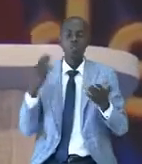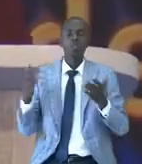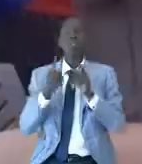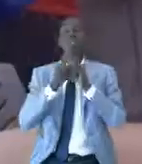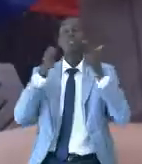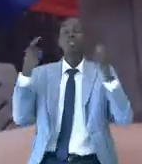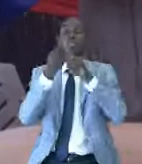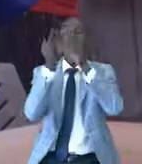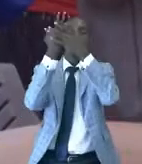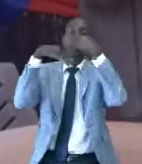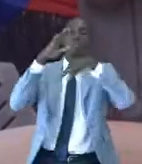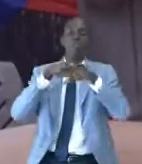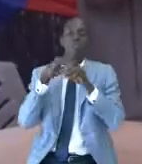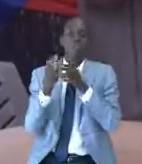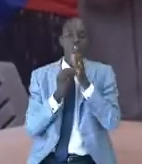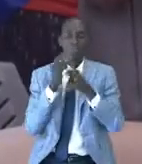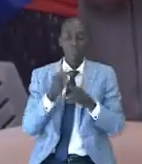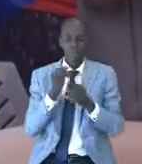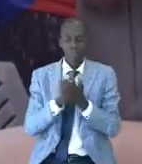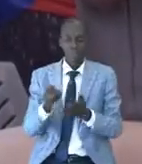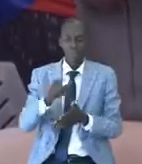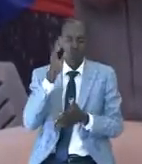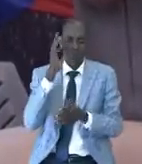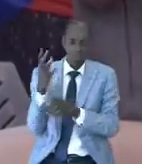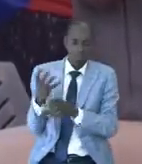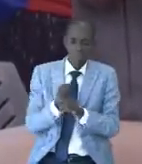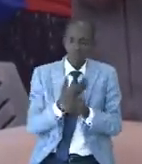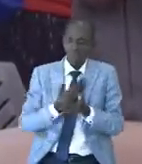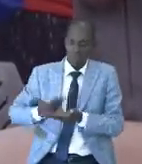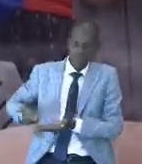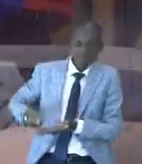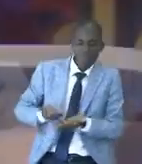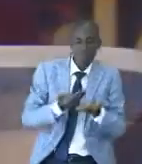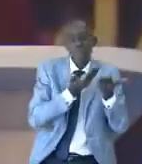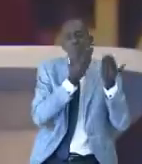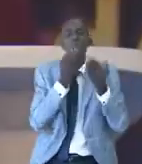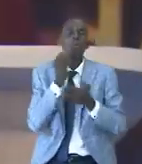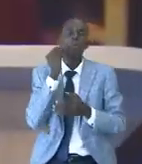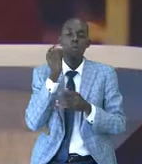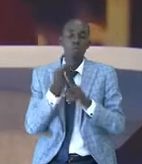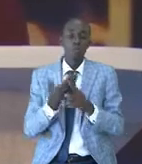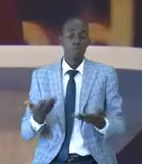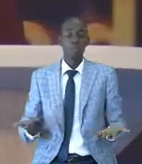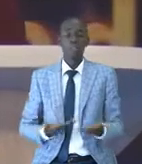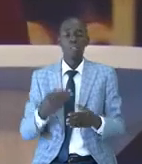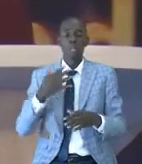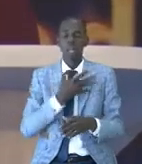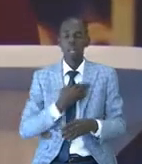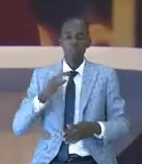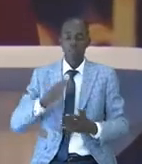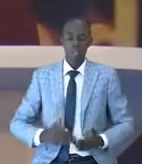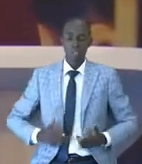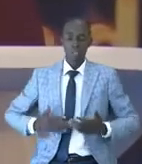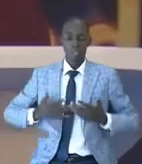heaven that you take and carry, go out of this place, and your life will never be